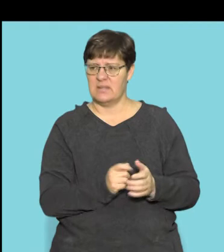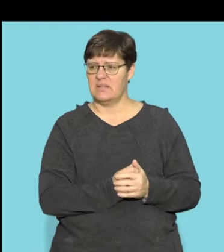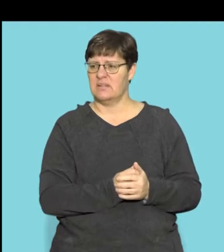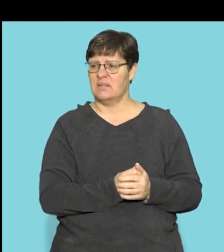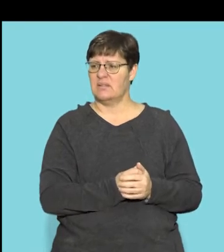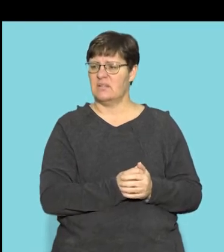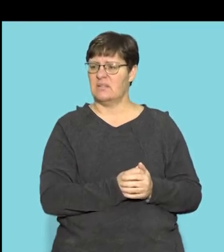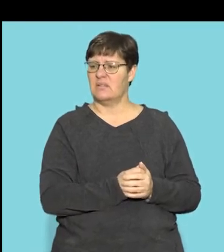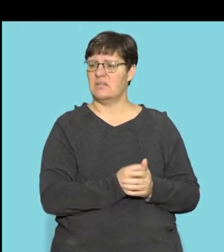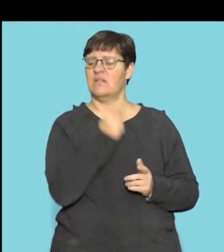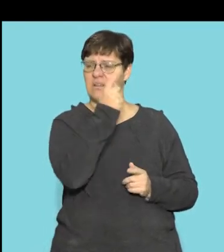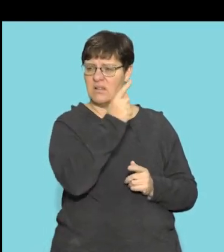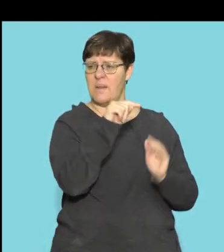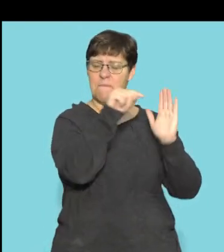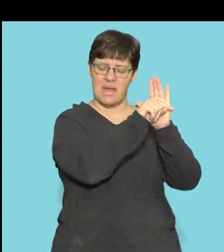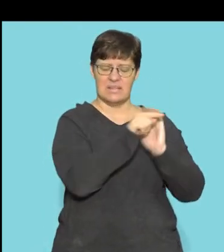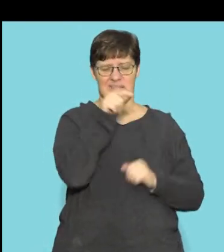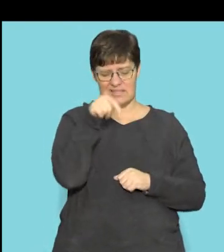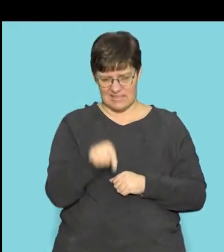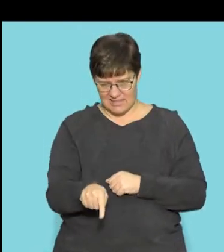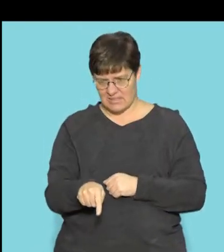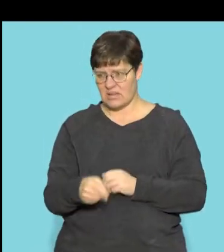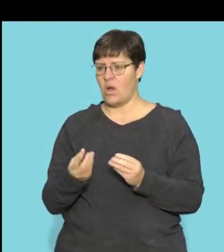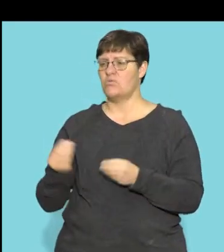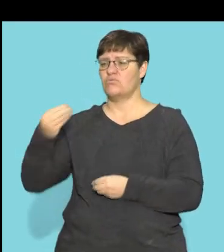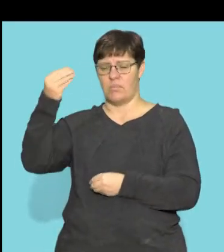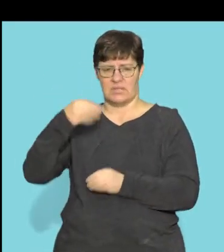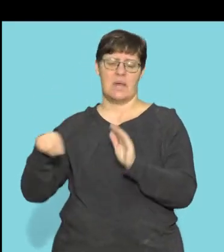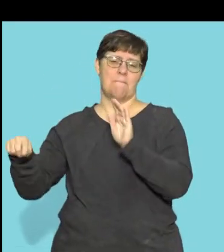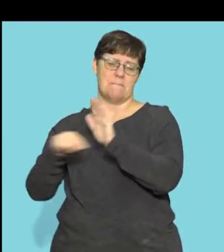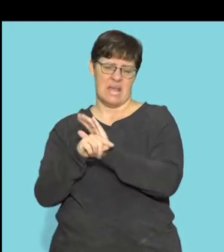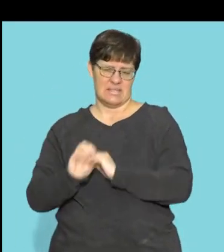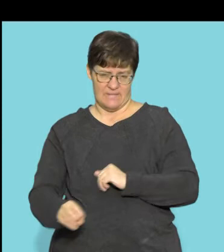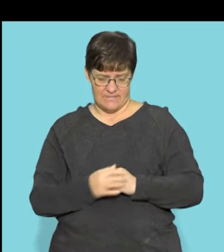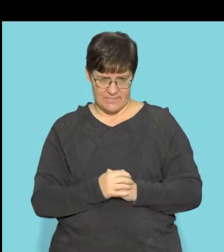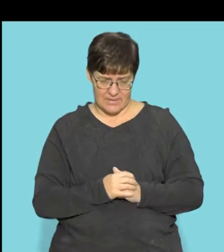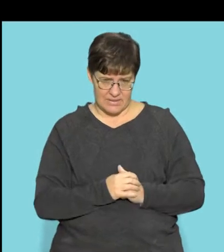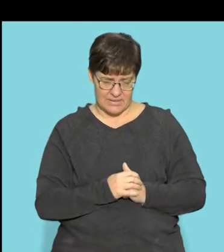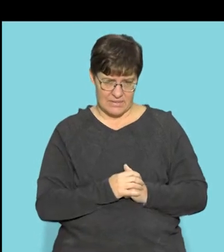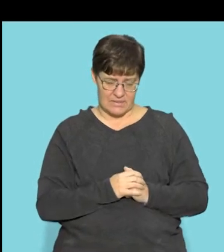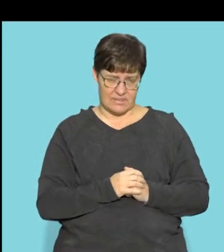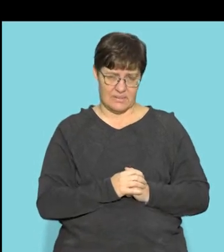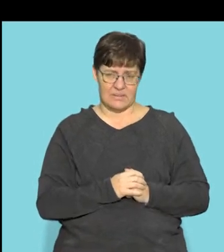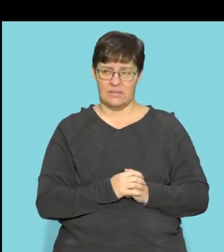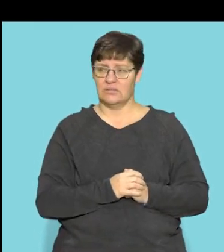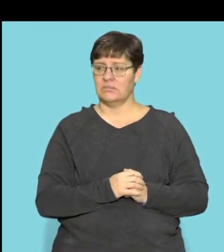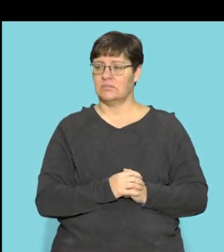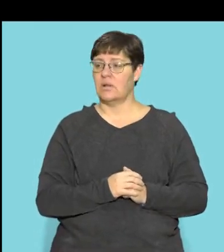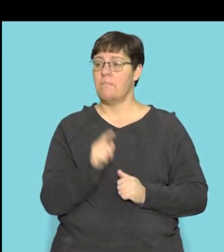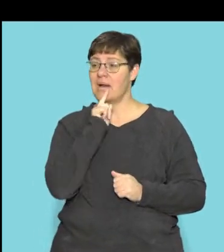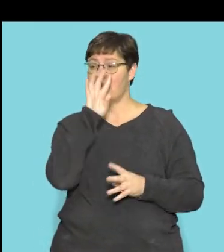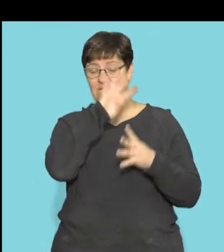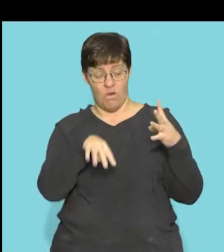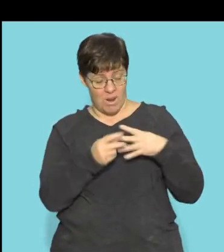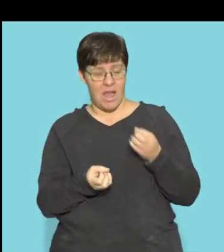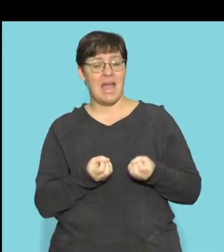this. It's just a simple interest, but now with a minus, compound interest with a minus. That's how you look at this. But remember, we do